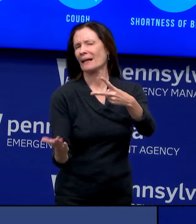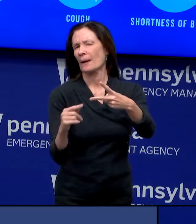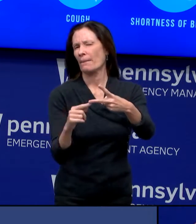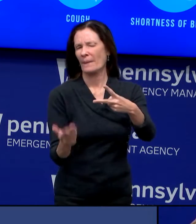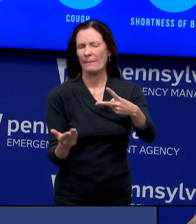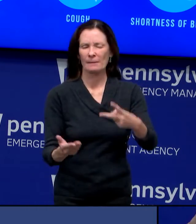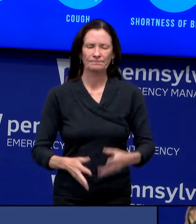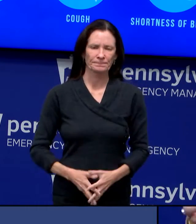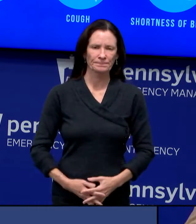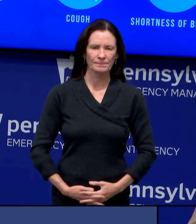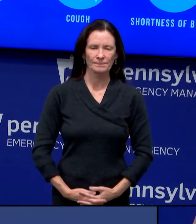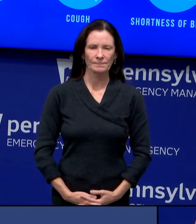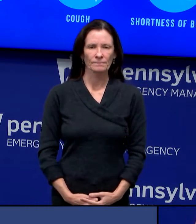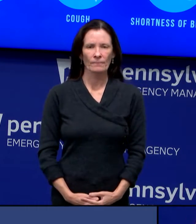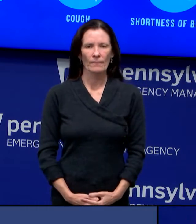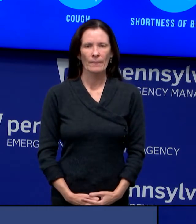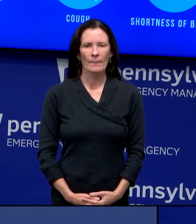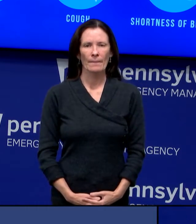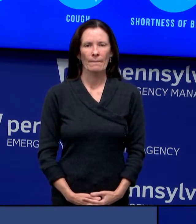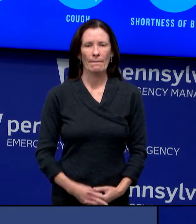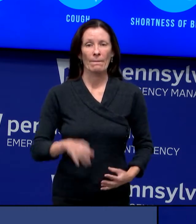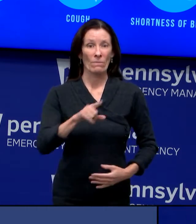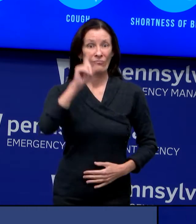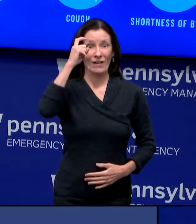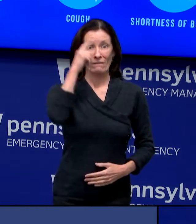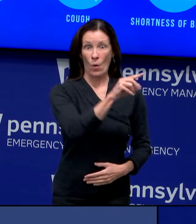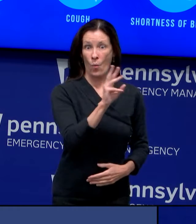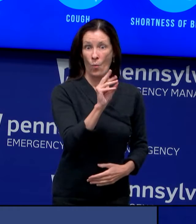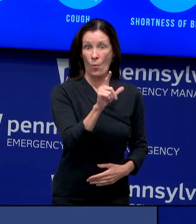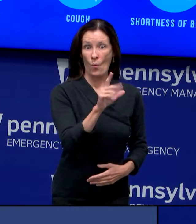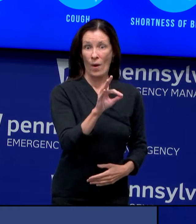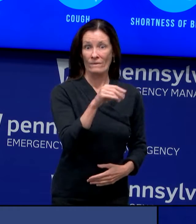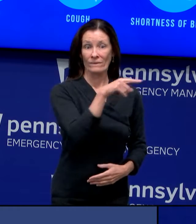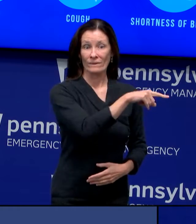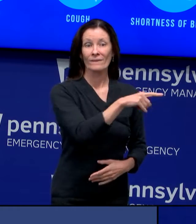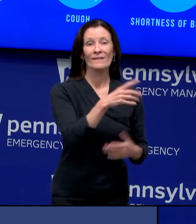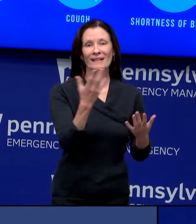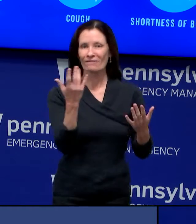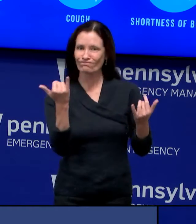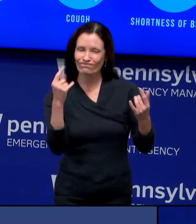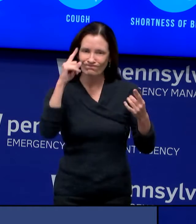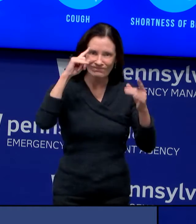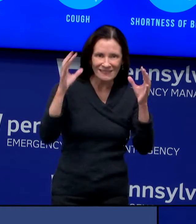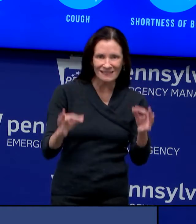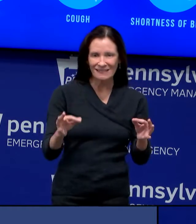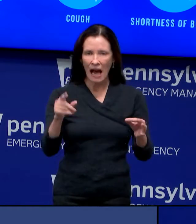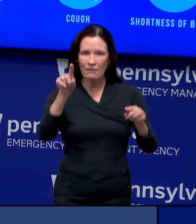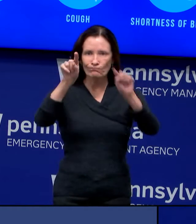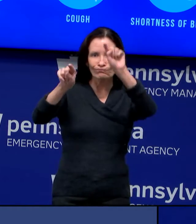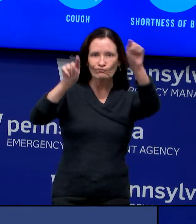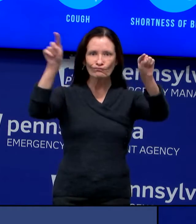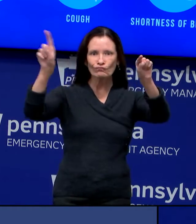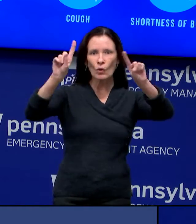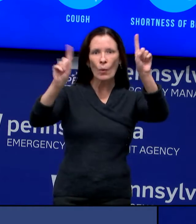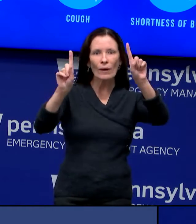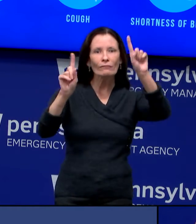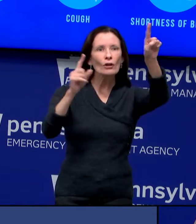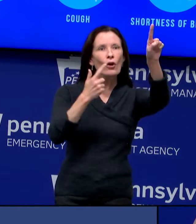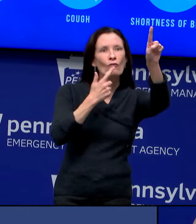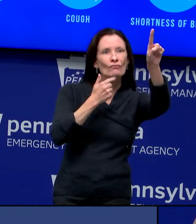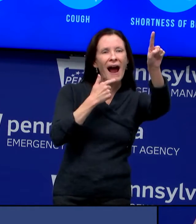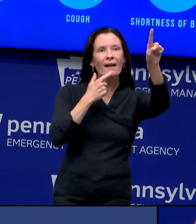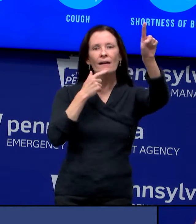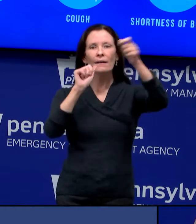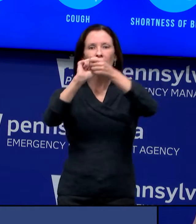yellow and eventually to green, we are actually looking at the confirmed counts, that confirmed data to